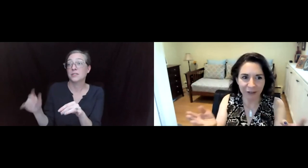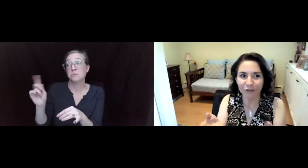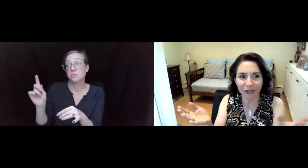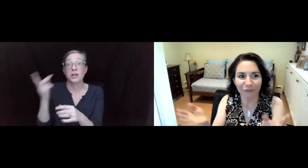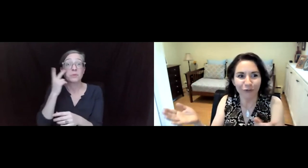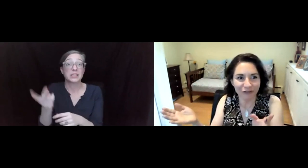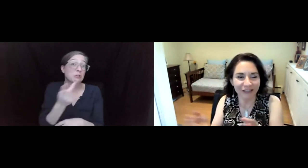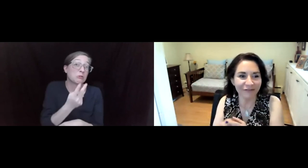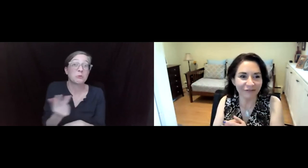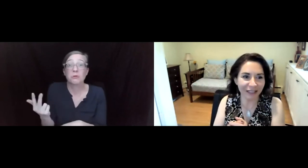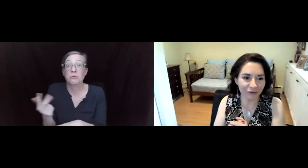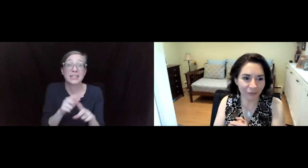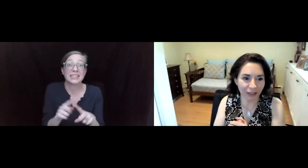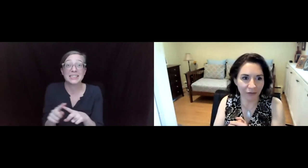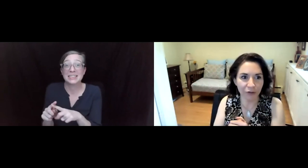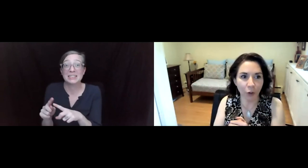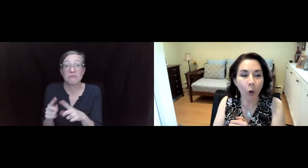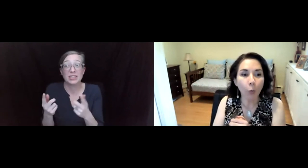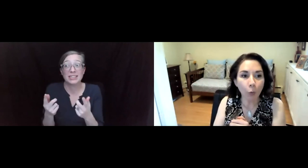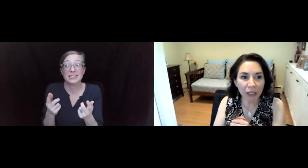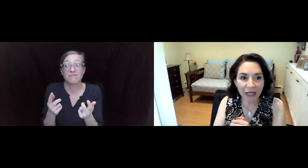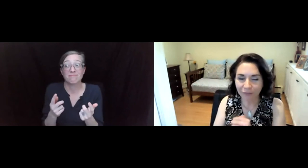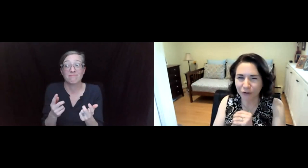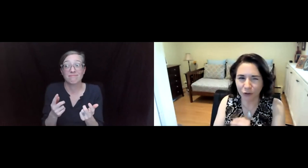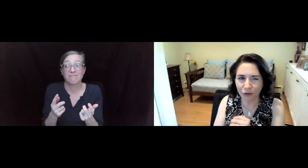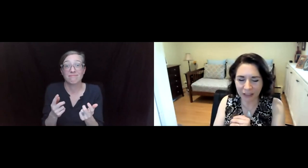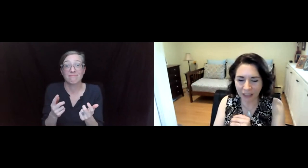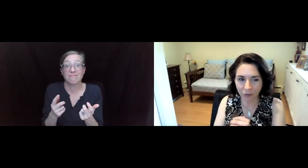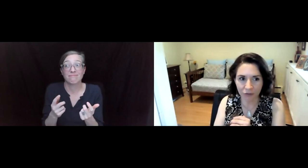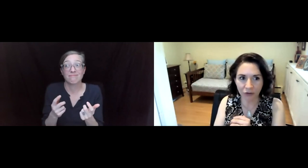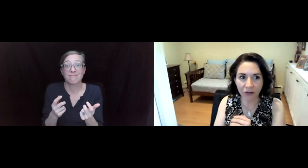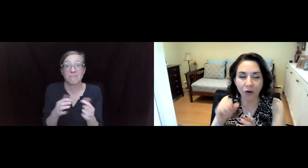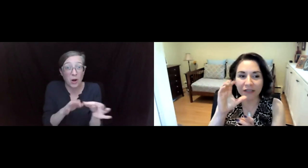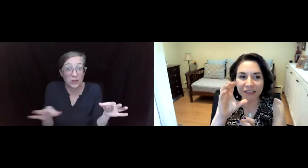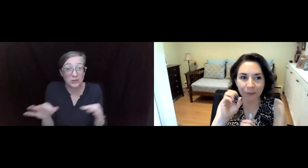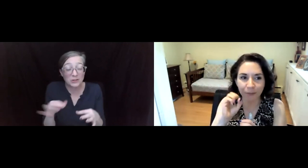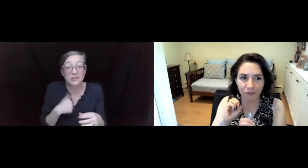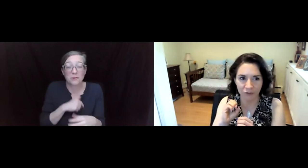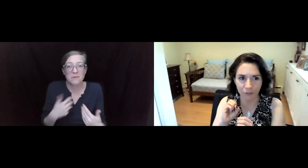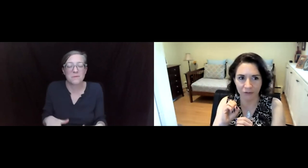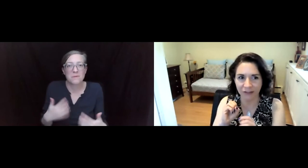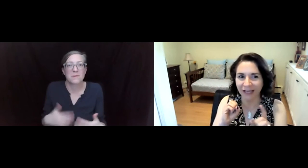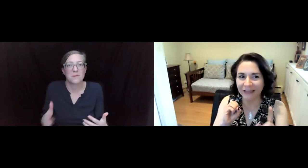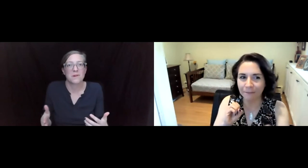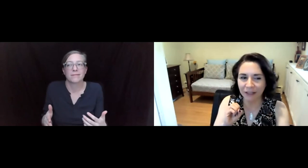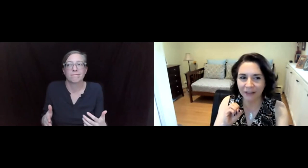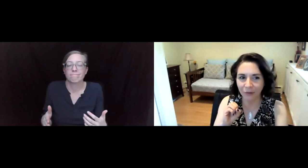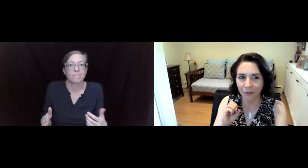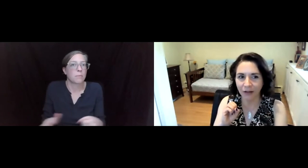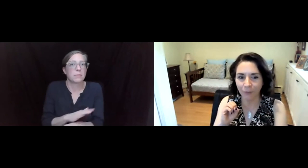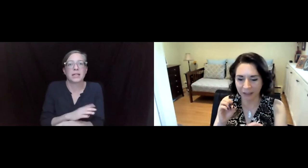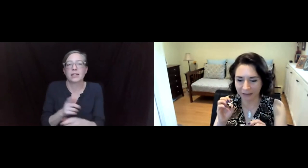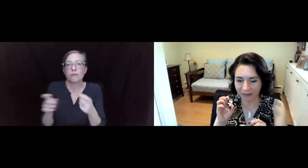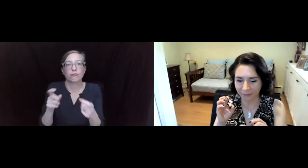It's because we have 2 or 3 different types of particles. So we have total control on the shape of those posts. And depending